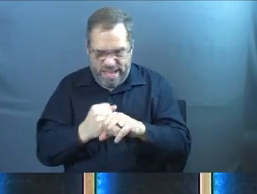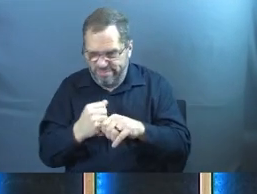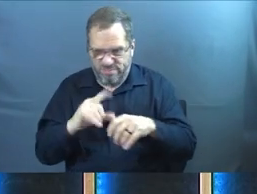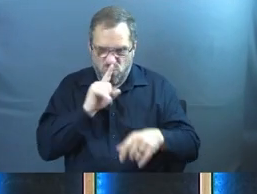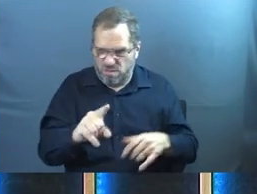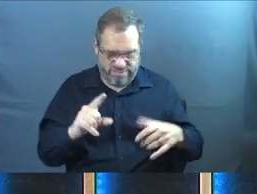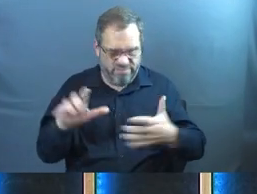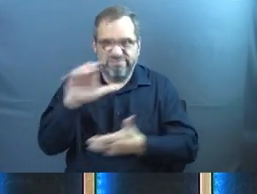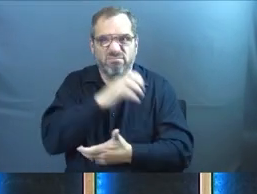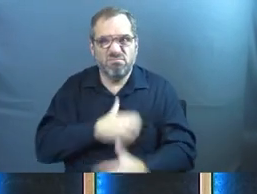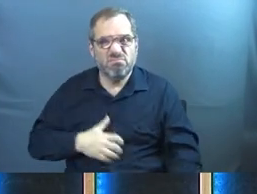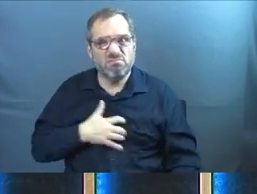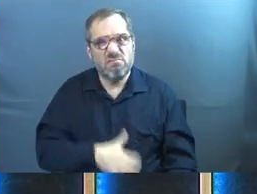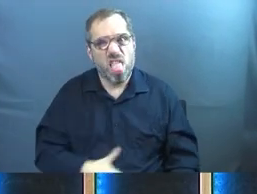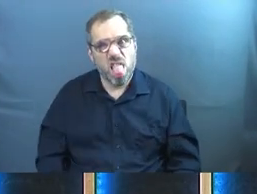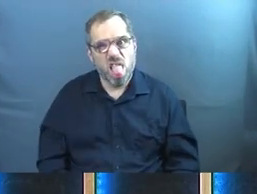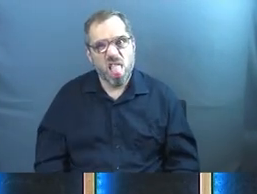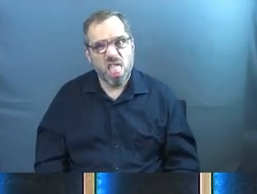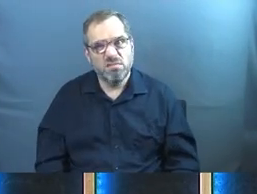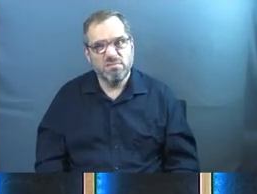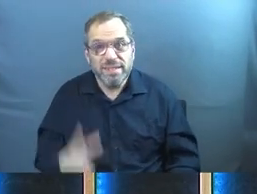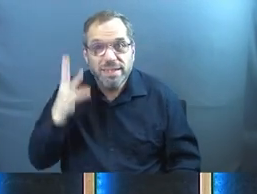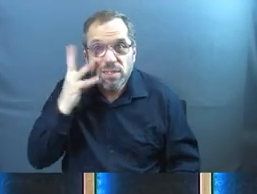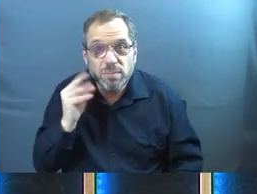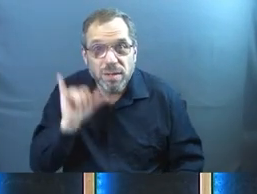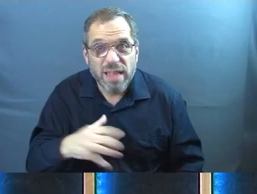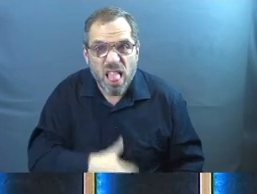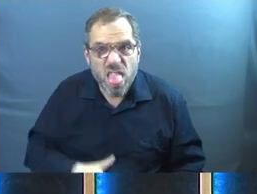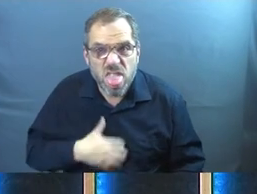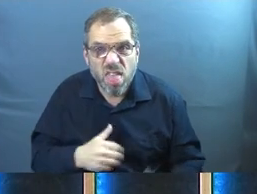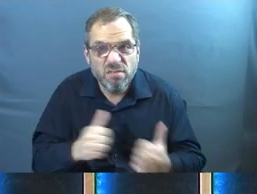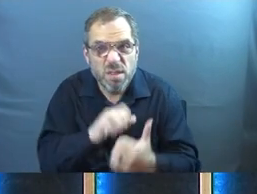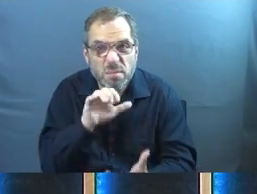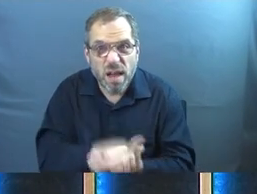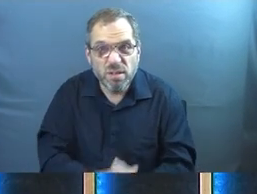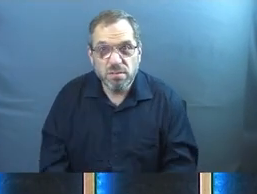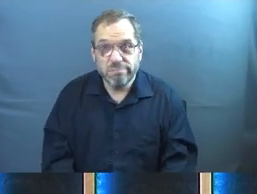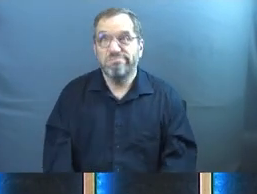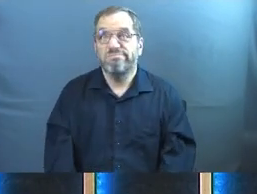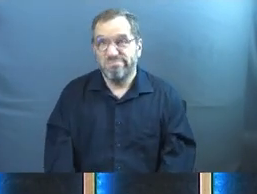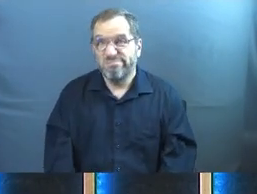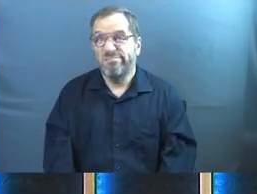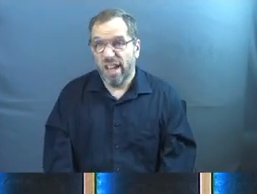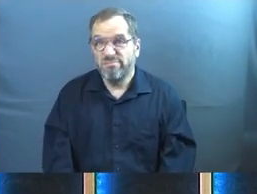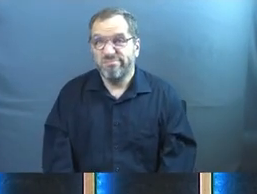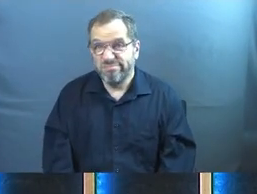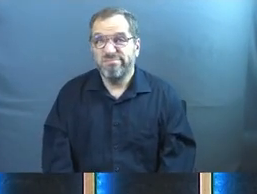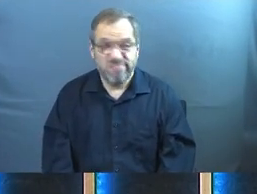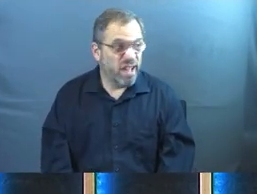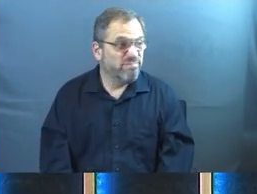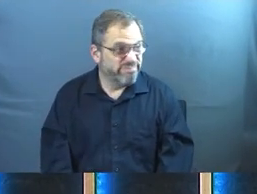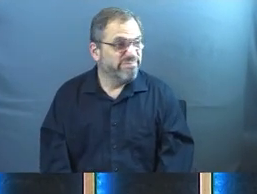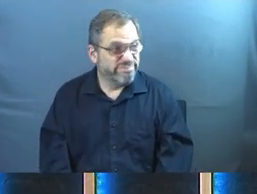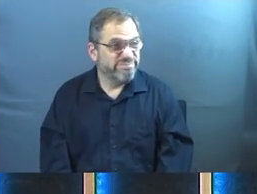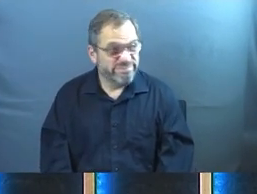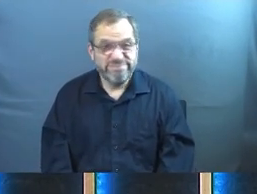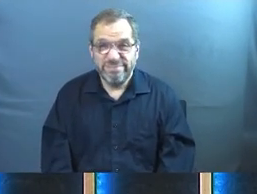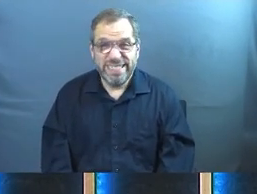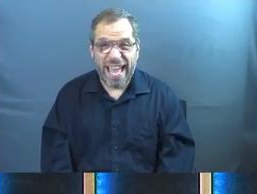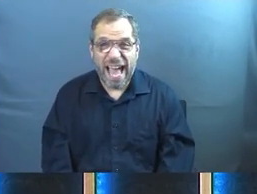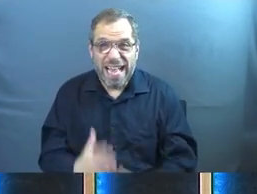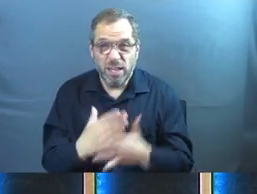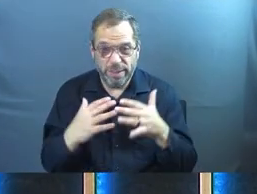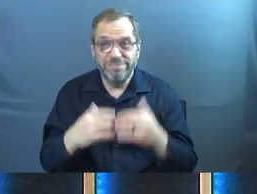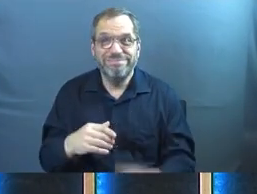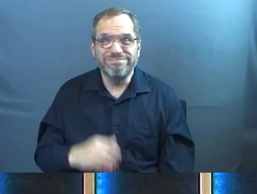things really miserable. Anybody ever experienced that? Oh, yeah, a little bit of head nodding